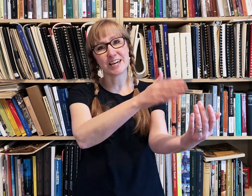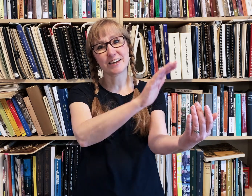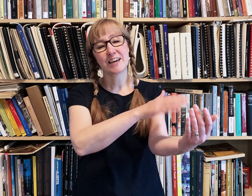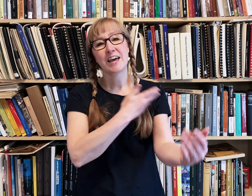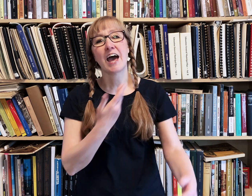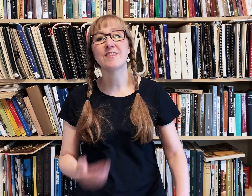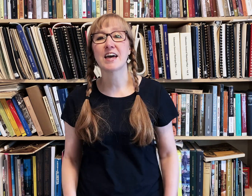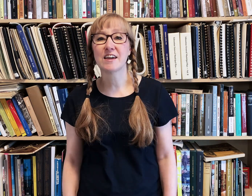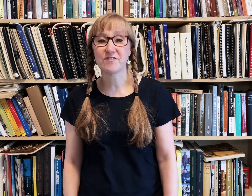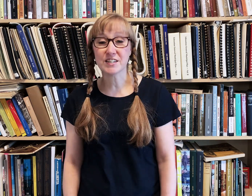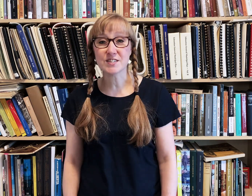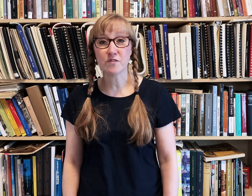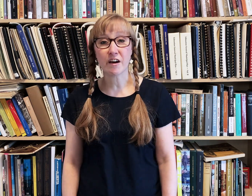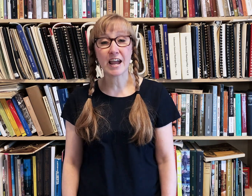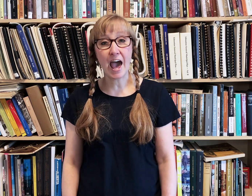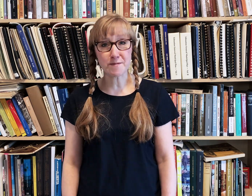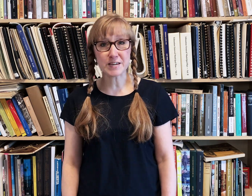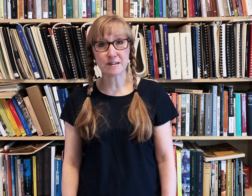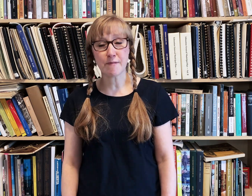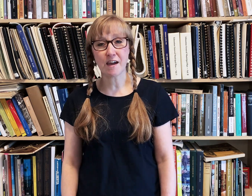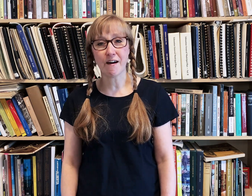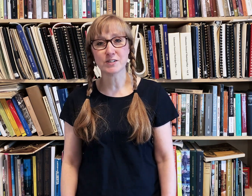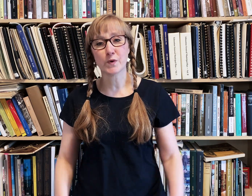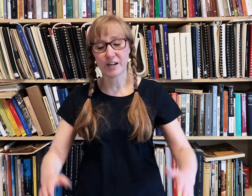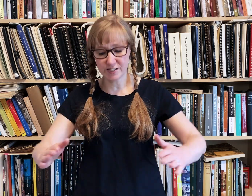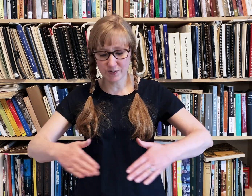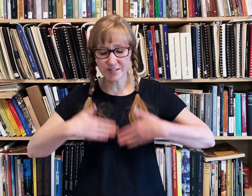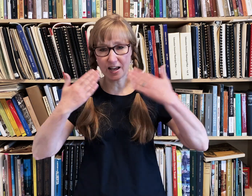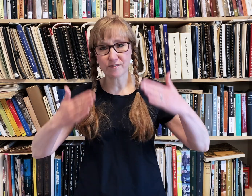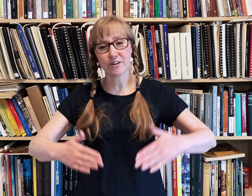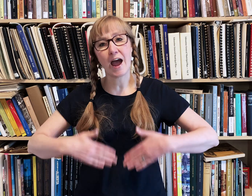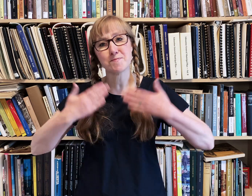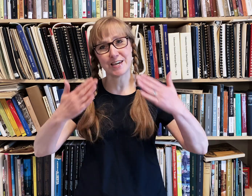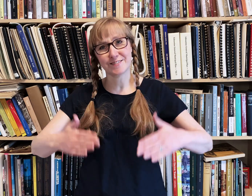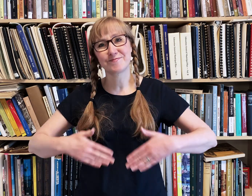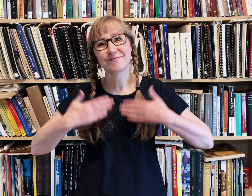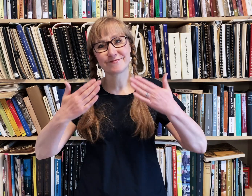for sing. And then I feel so very happy in my heart, we're going to do the